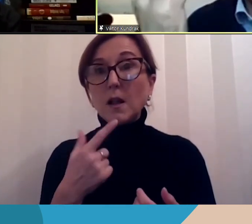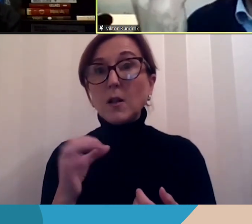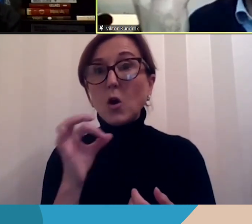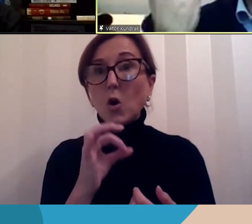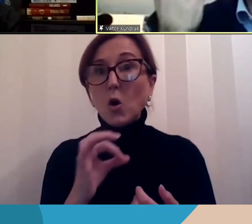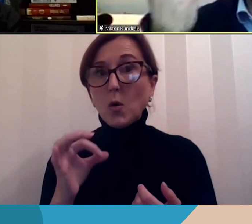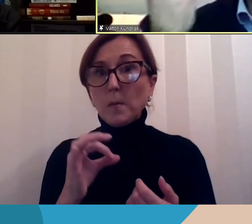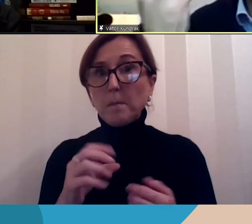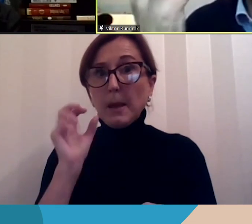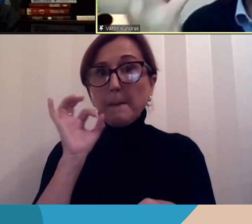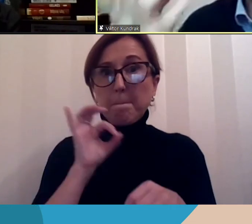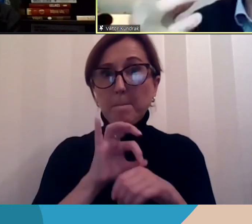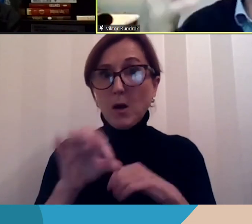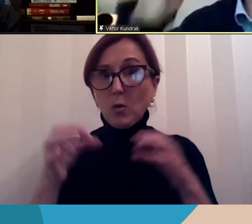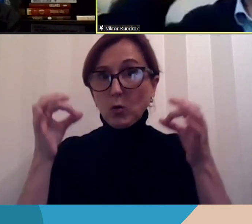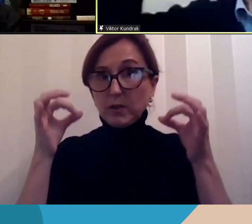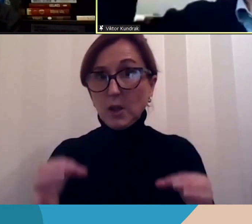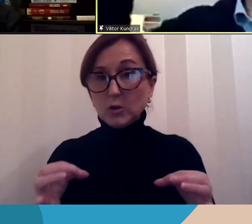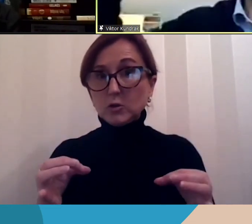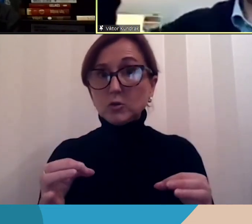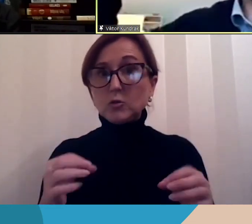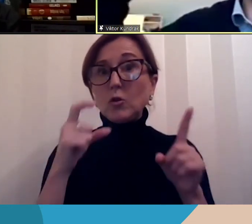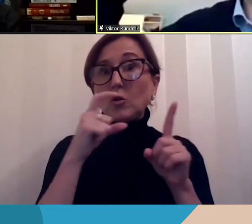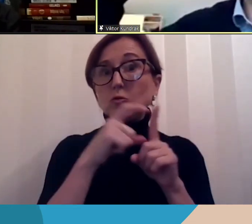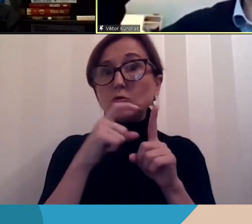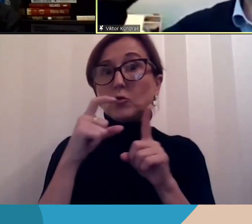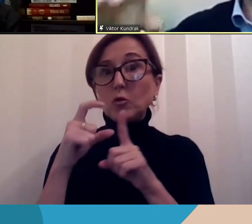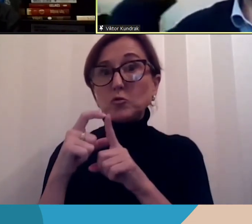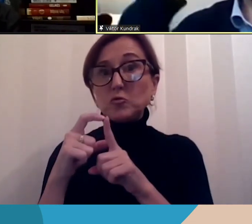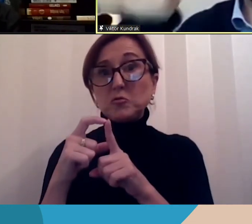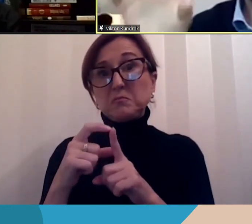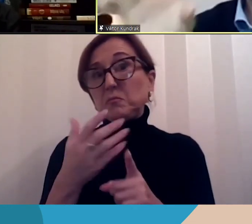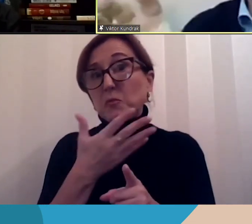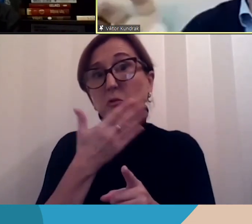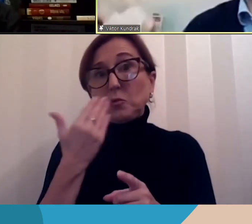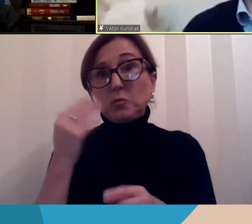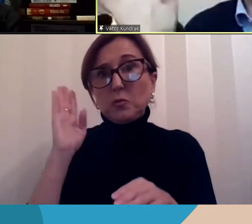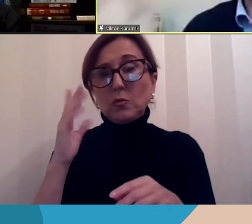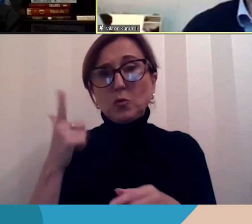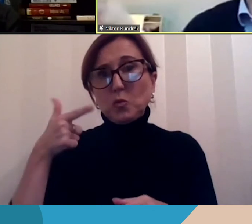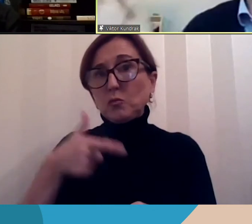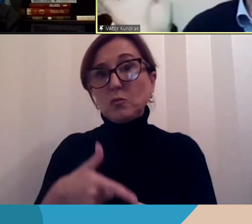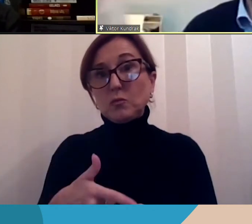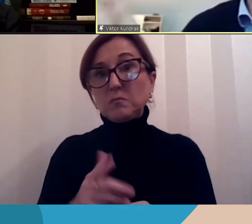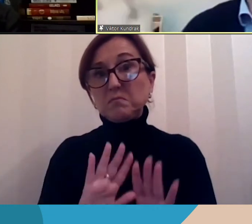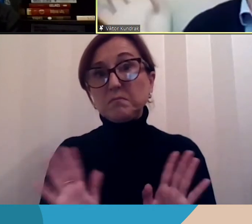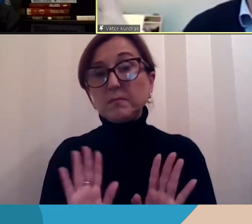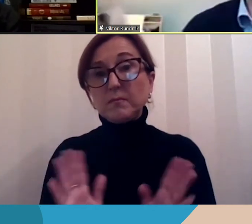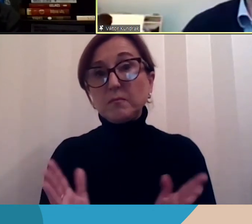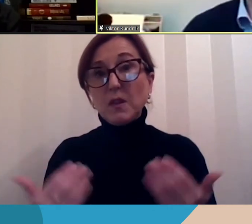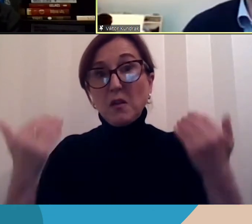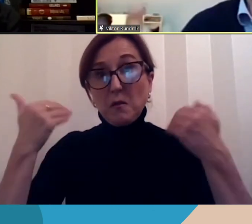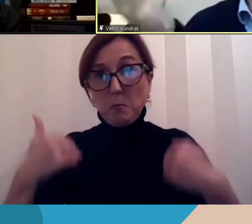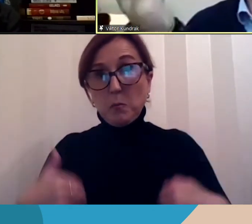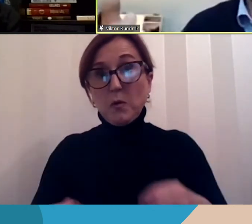well-being of individuals, but sort of well-being of a society, right? And they did not recognize the existence and status